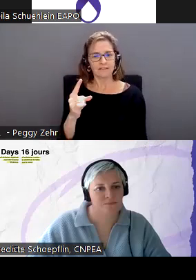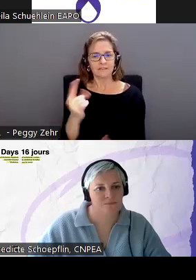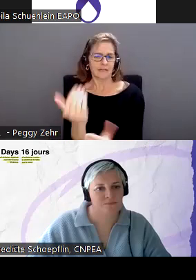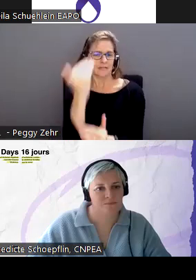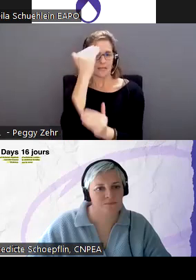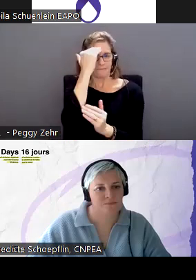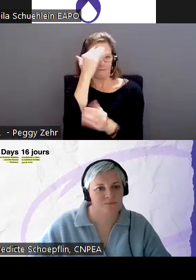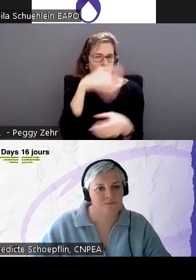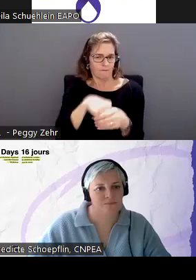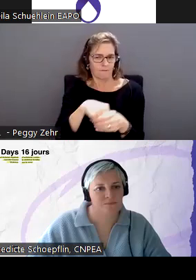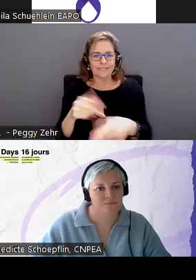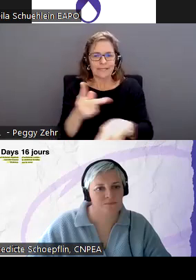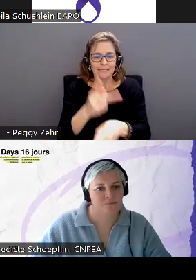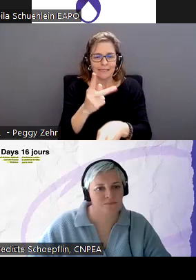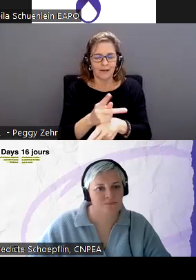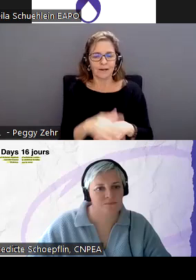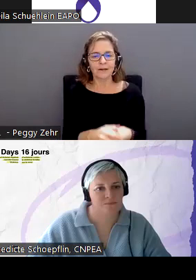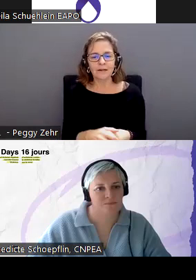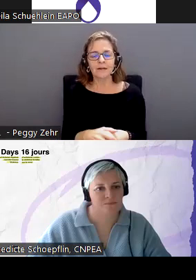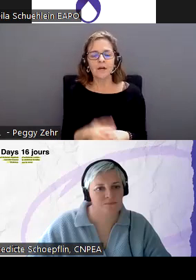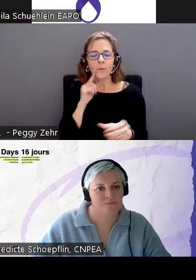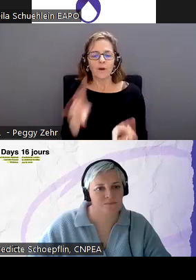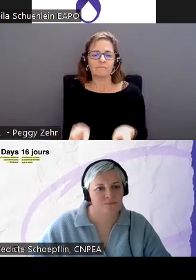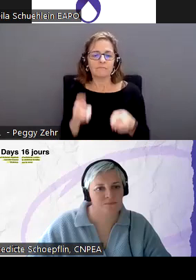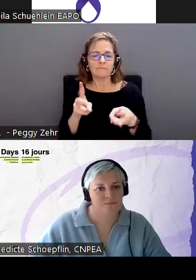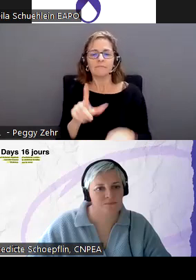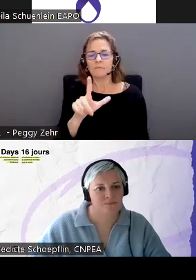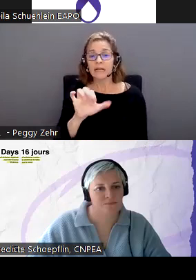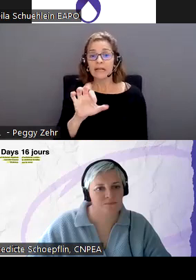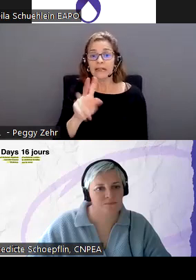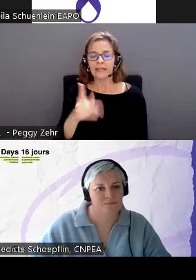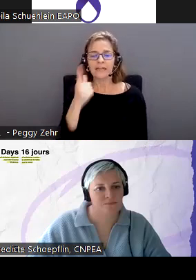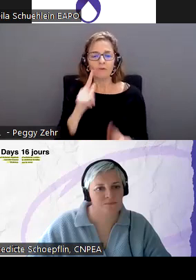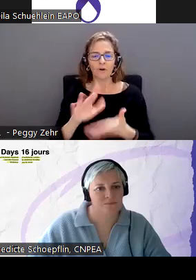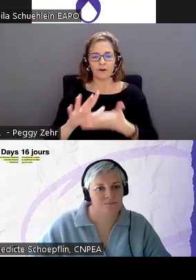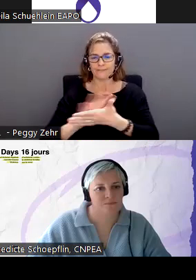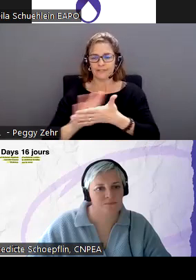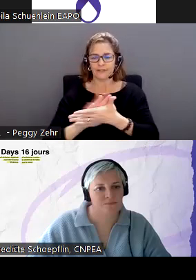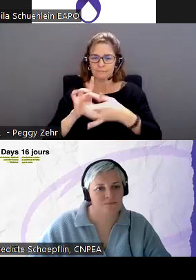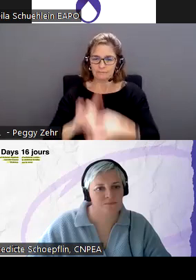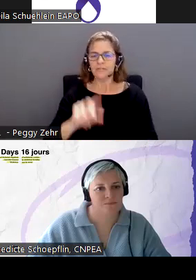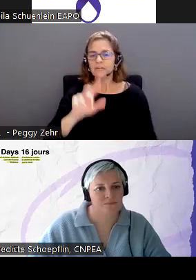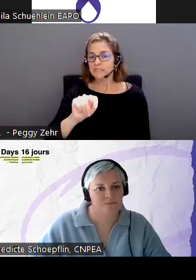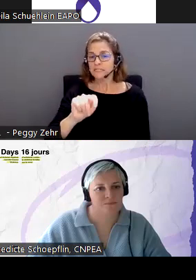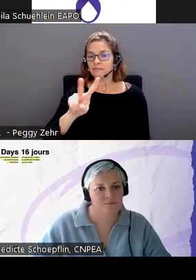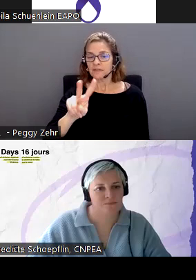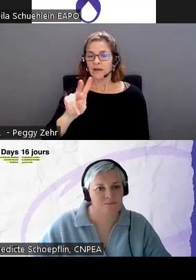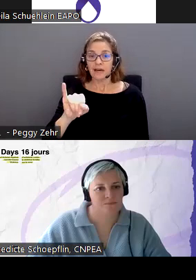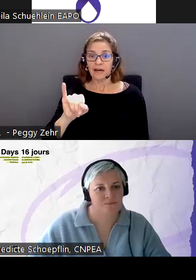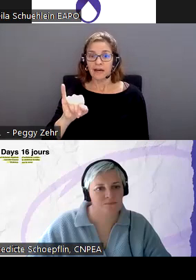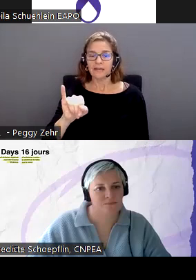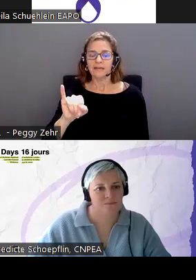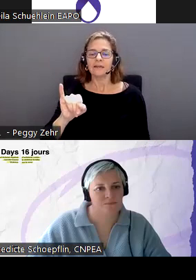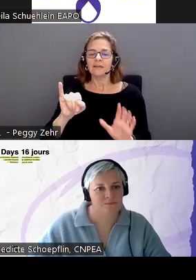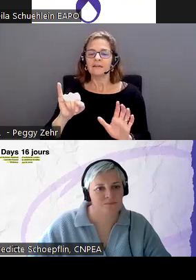a link in the chat to a video. I'm not going to show you. It's too long to show you, but it talks about trauma and violence informed principles in a way that I